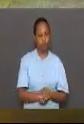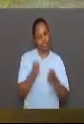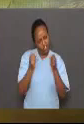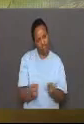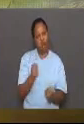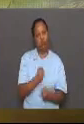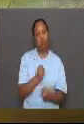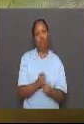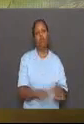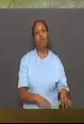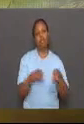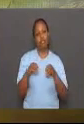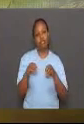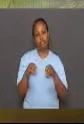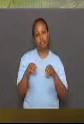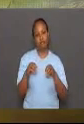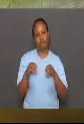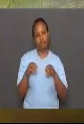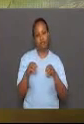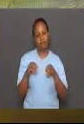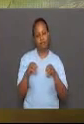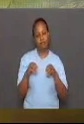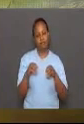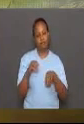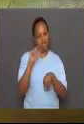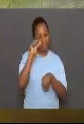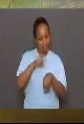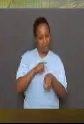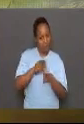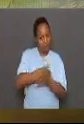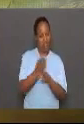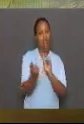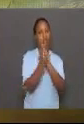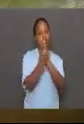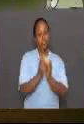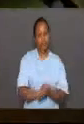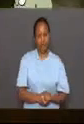best, students. I will see you in a few minutes.